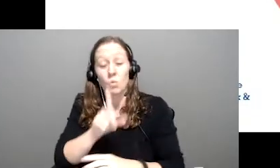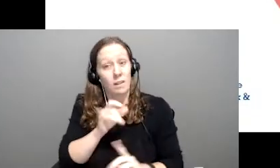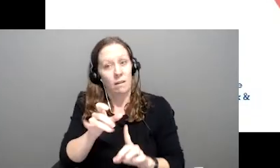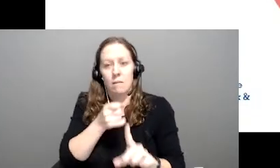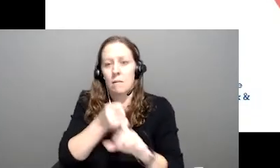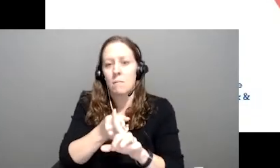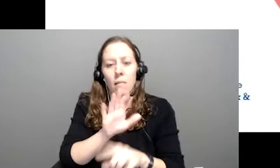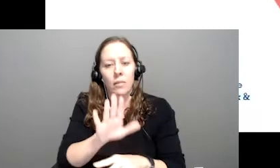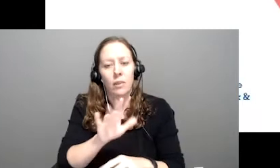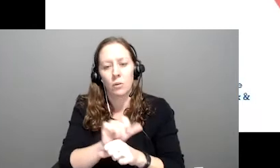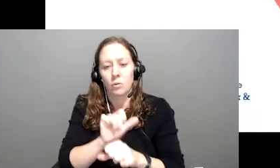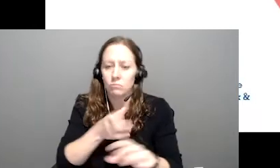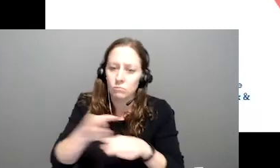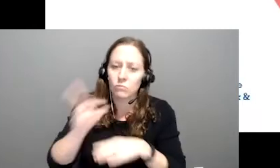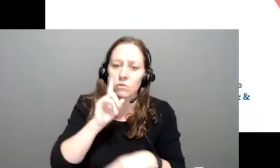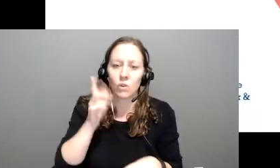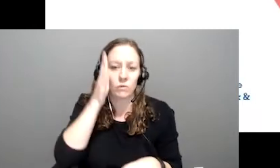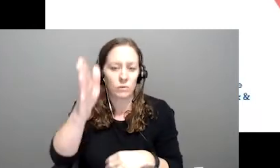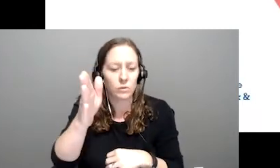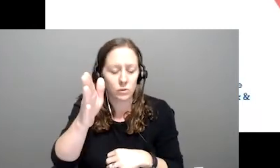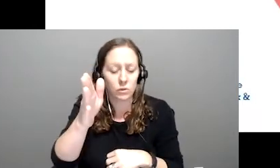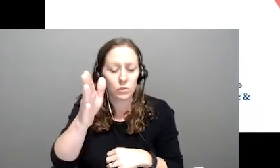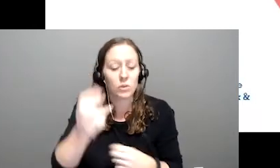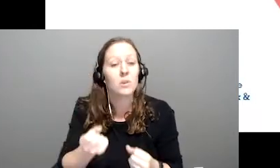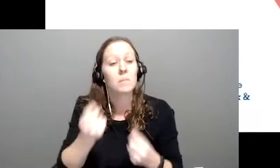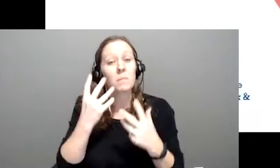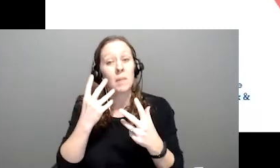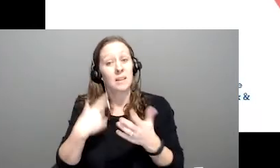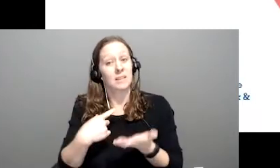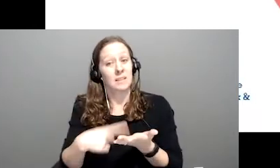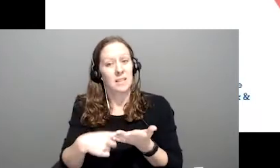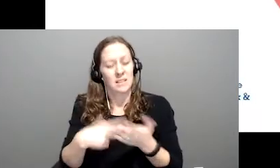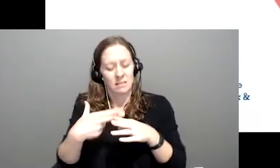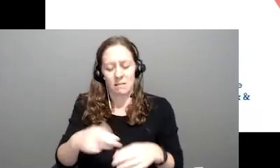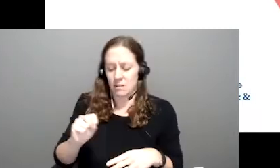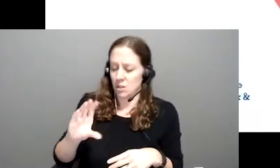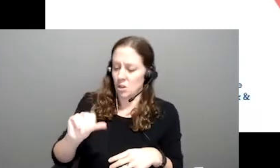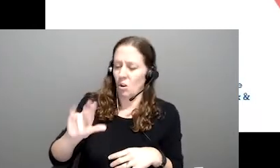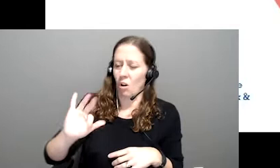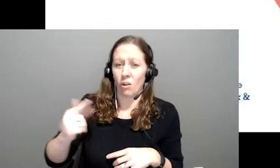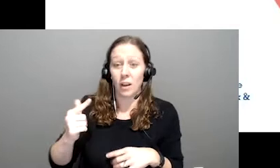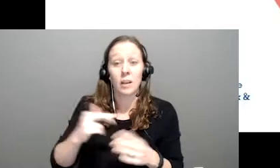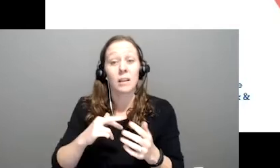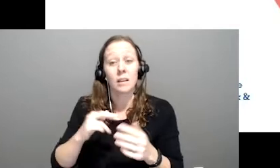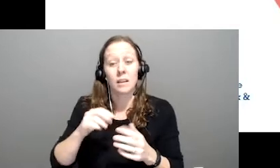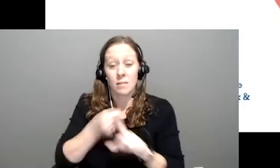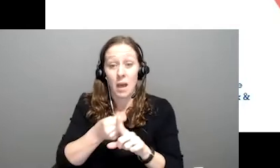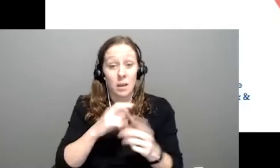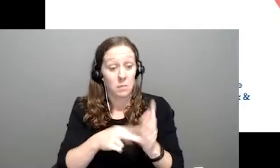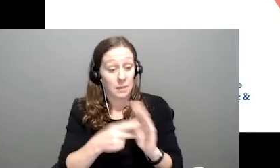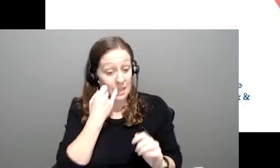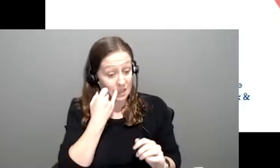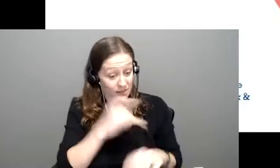trajectory, with several studies talking about a scarring effect. And that means that those who face challenges early on with their employment are more likely to